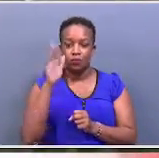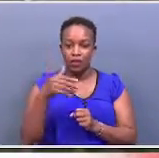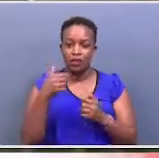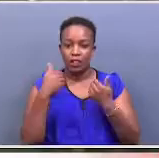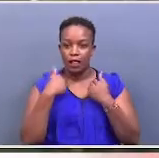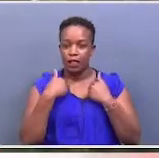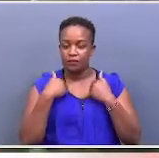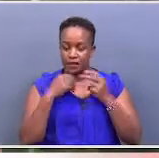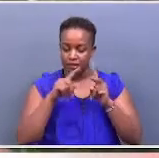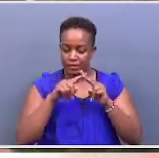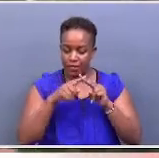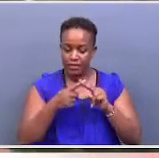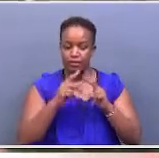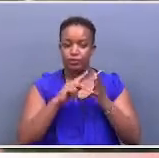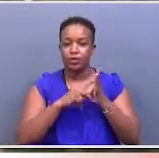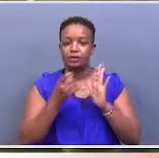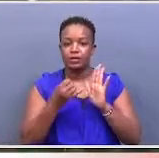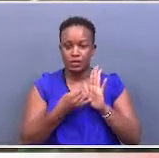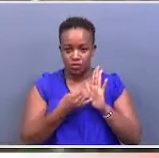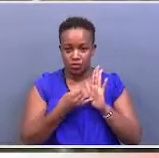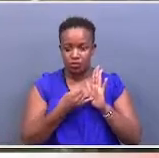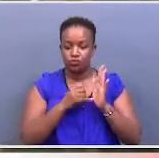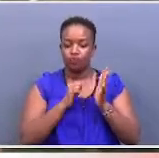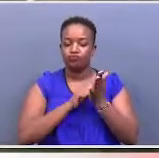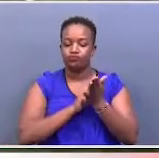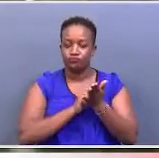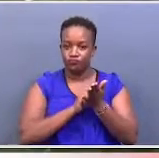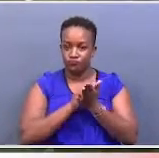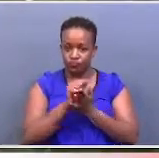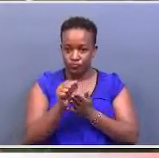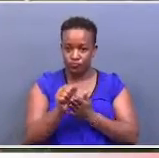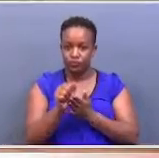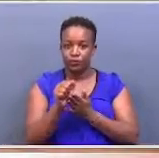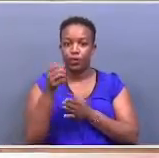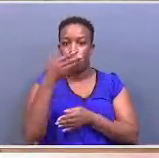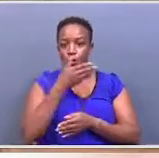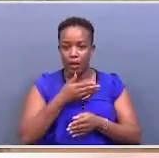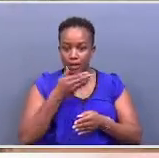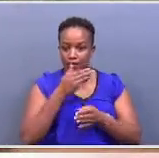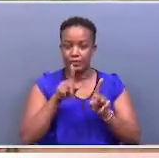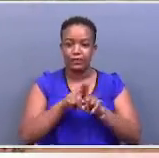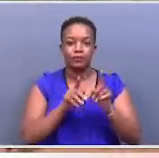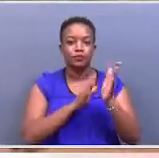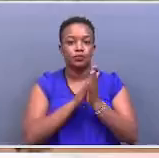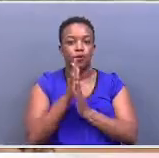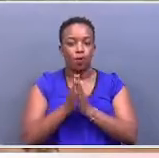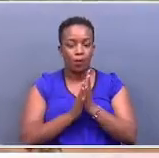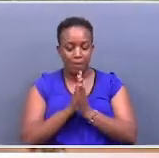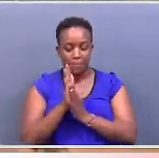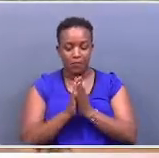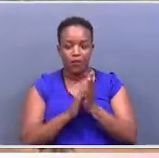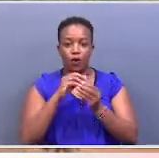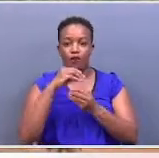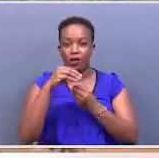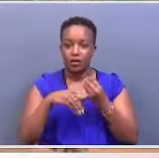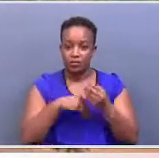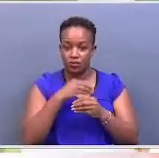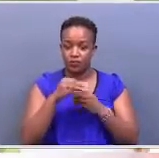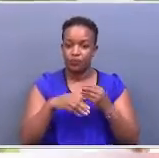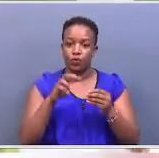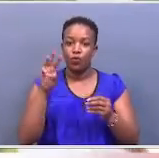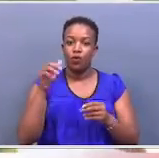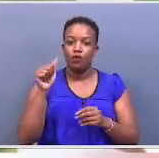ya kusaga mafuta tukitengeneza sabuni ya avocado. Beyond production of sweet fruit, Wafula and several